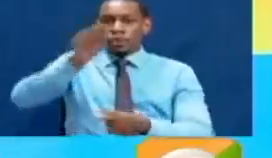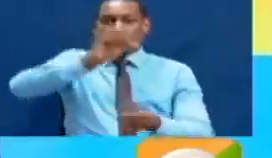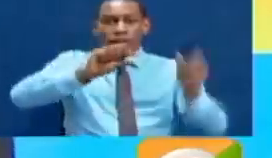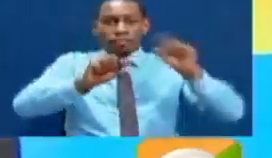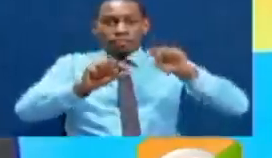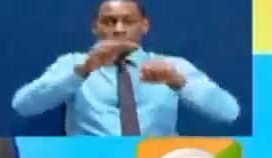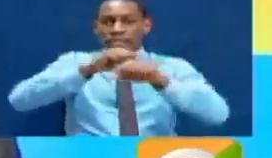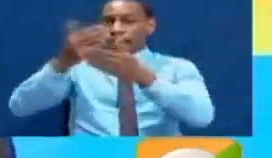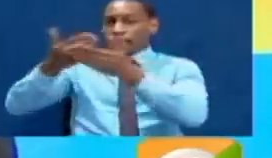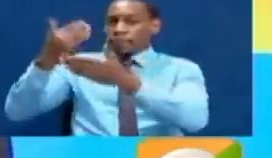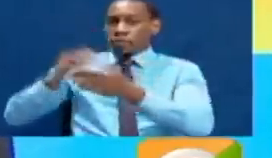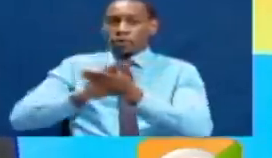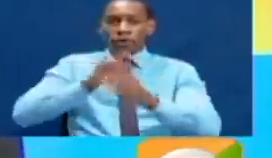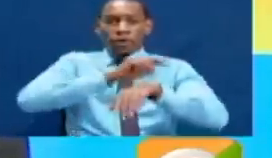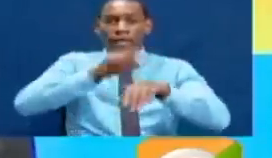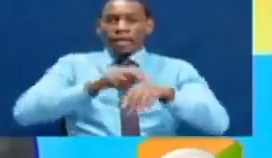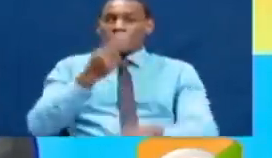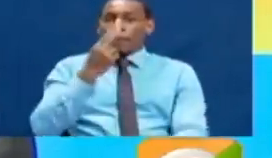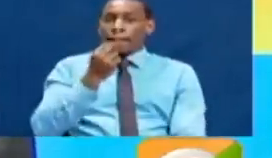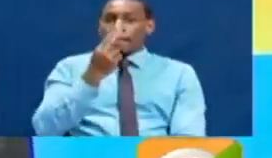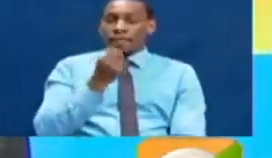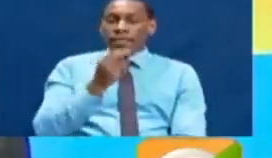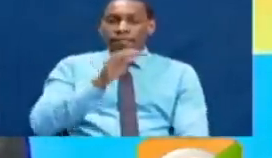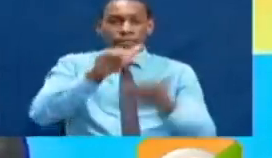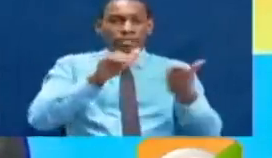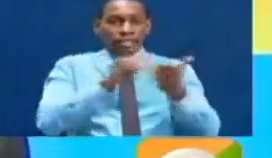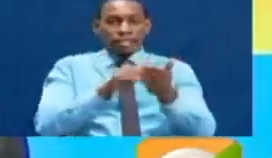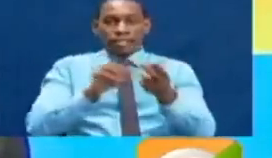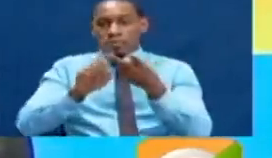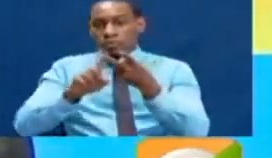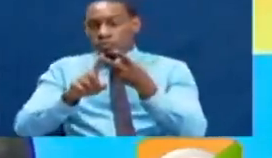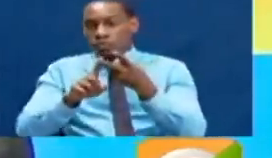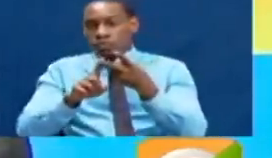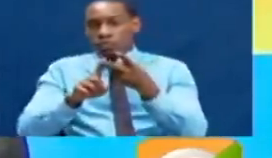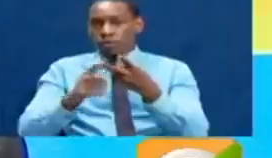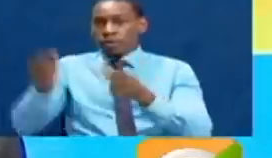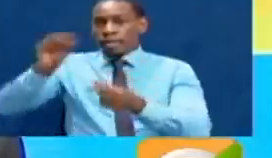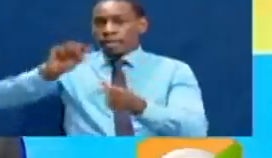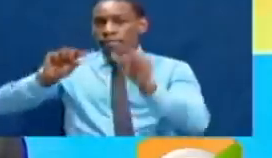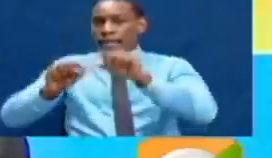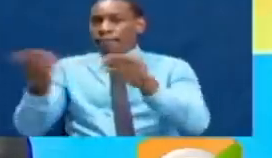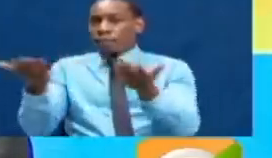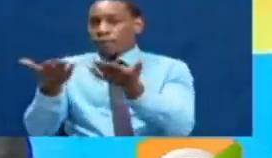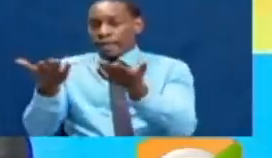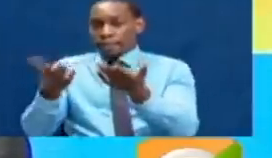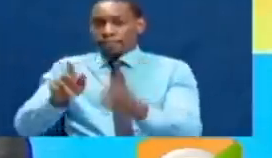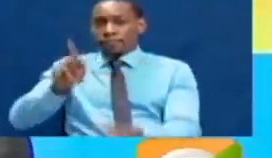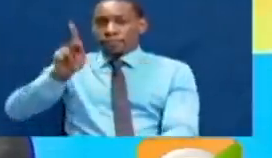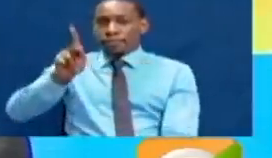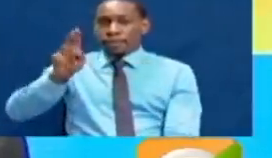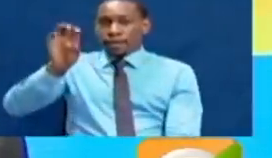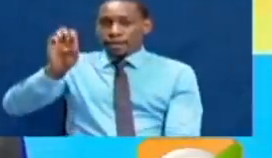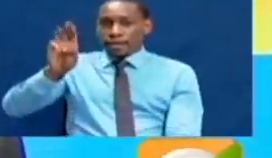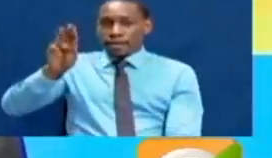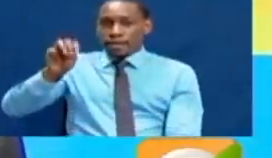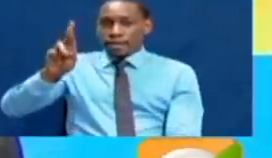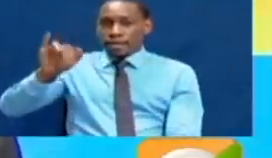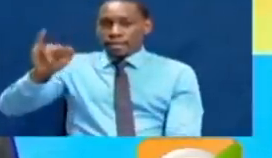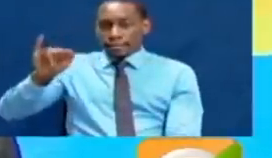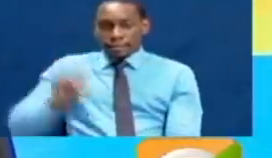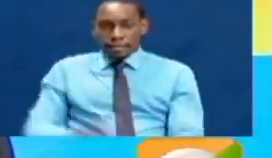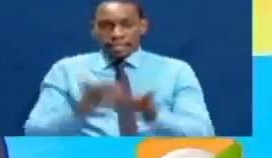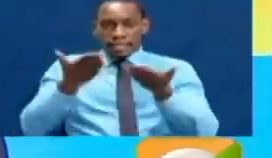mainly, the National Influenza Center and a lab in Kemri. We